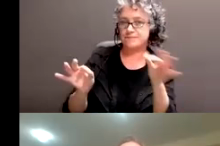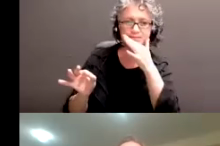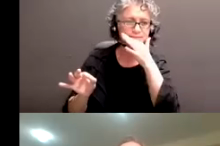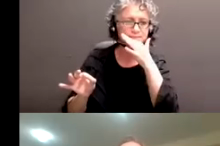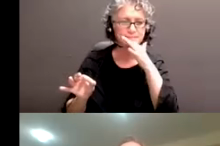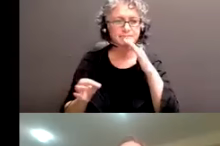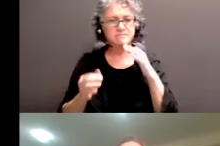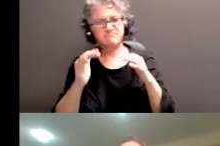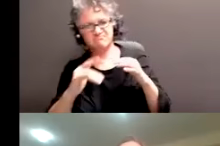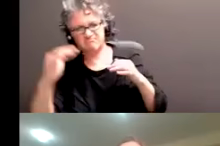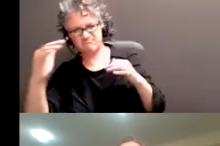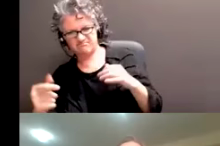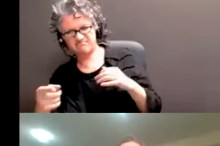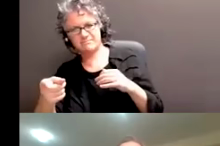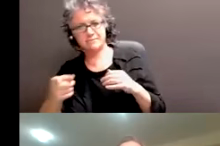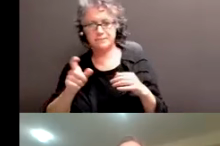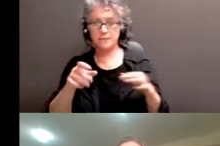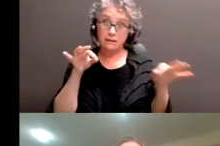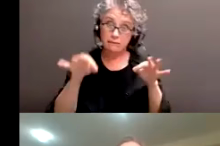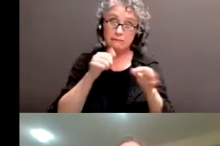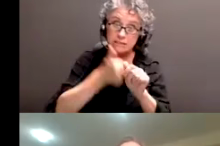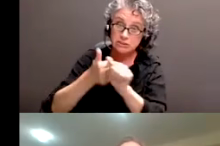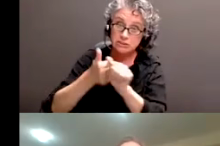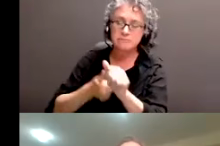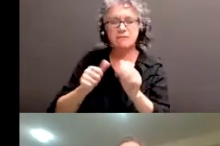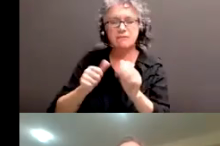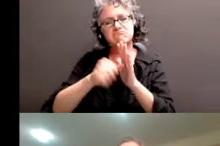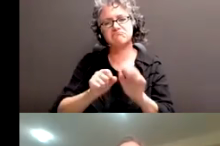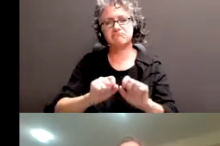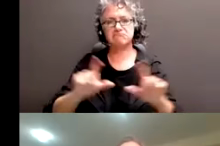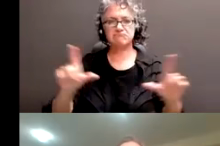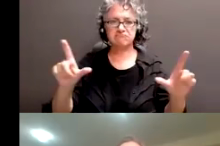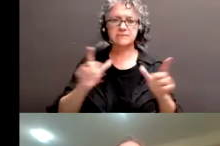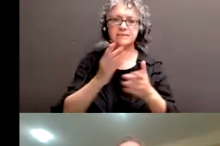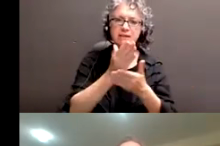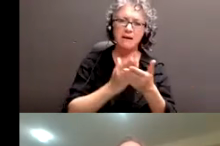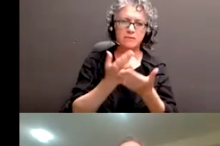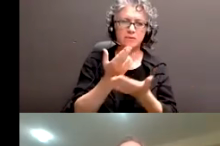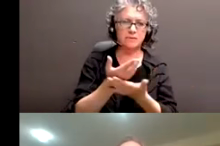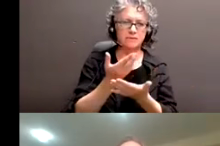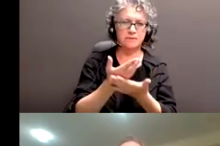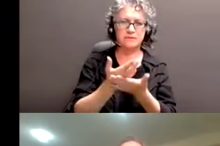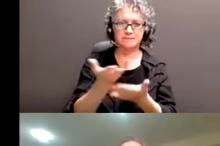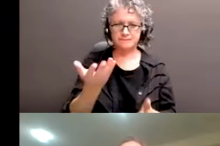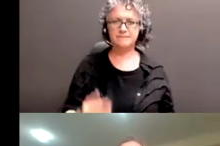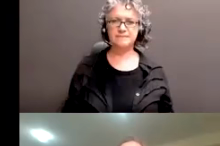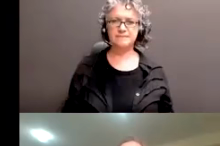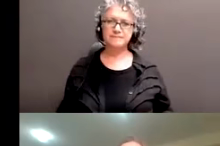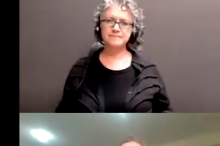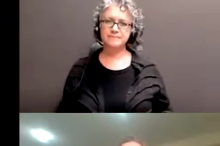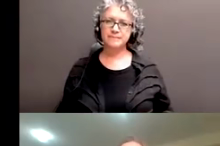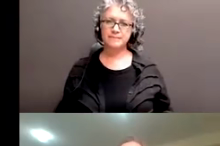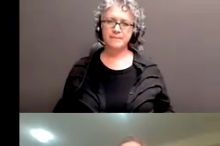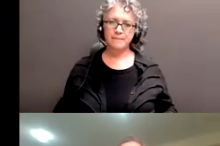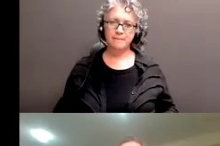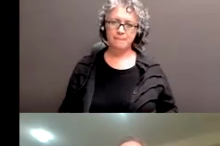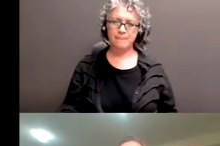resources. I don't need to go through all of them, but I just wanted to highlight some of the specific ones. The one Rochella had talked about,